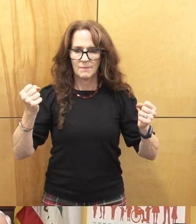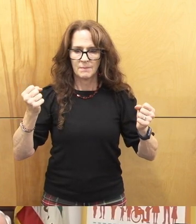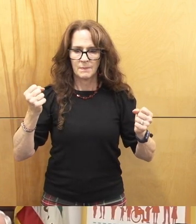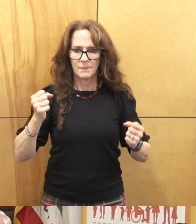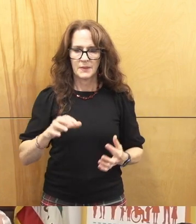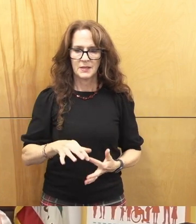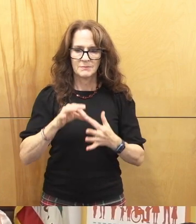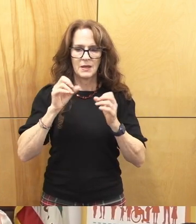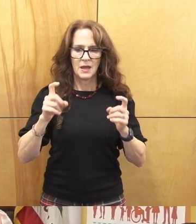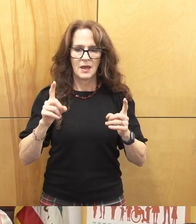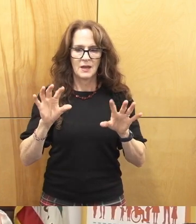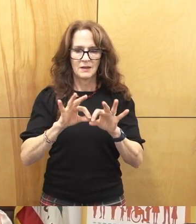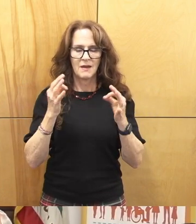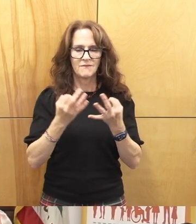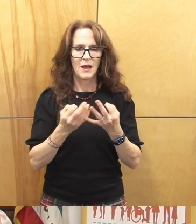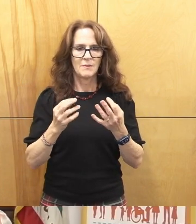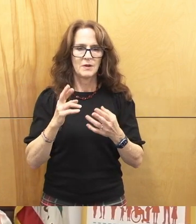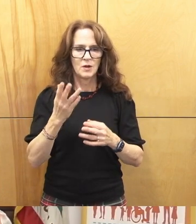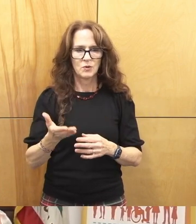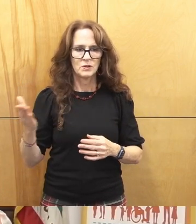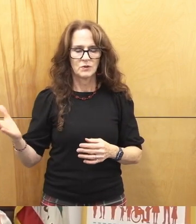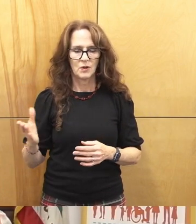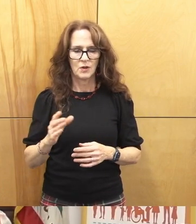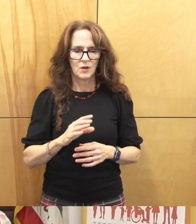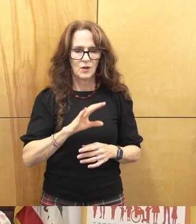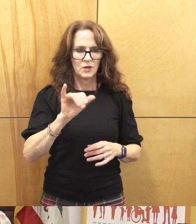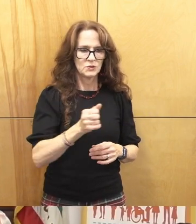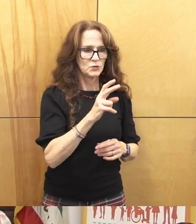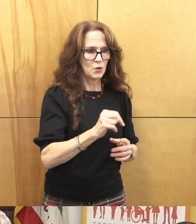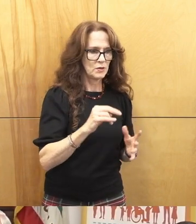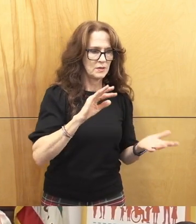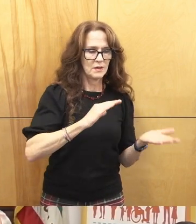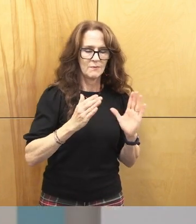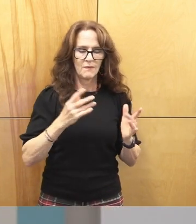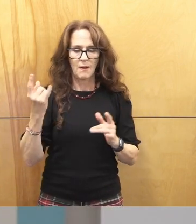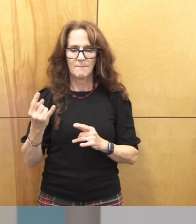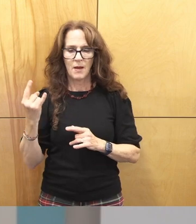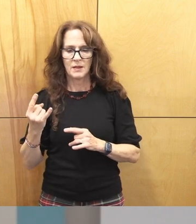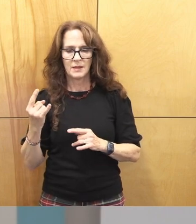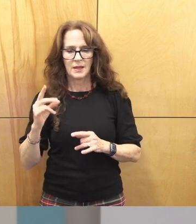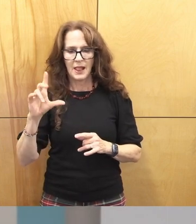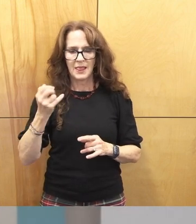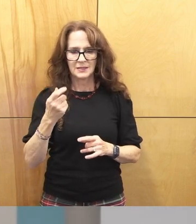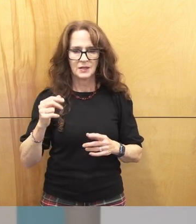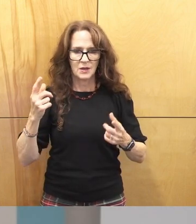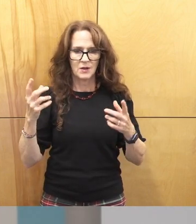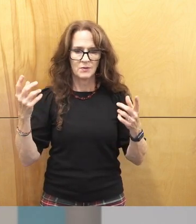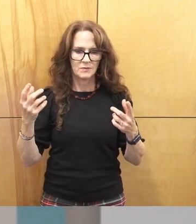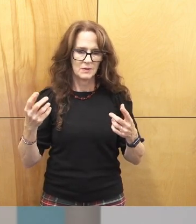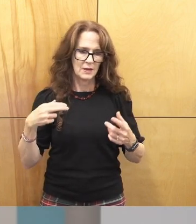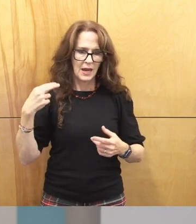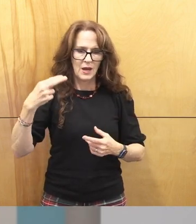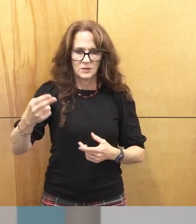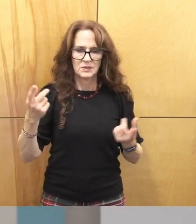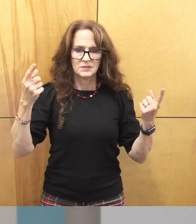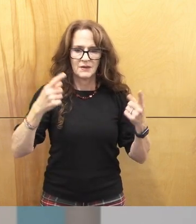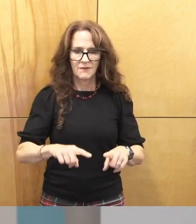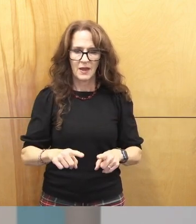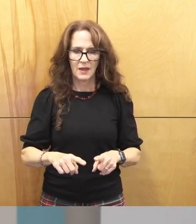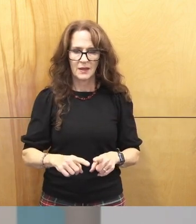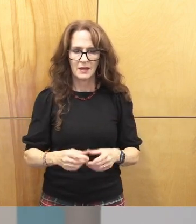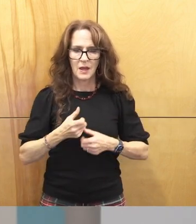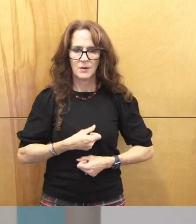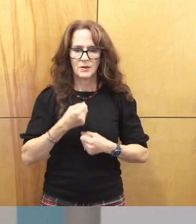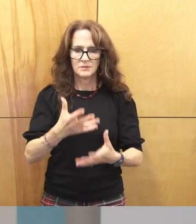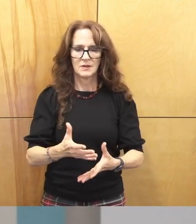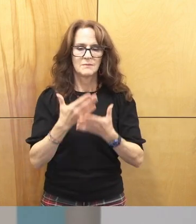resource fair, the Jordan versus Poly football game, and the Latino Heritage event. And so I just want to